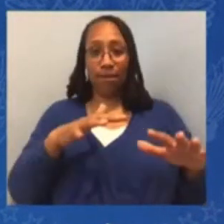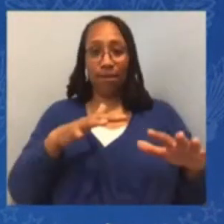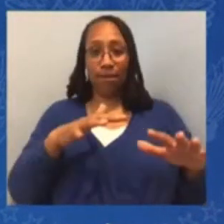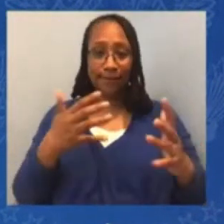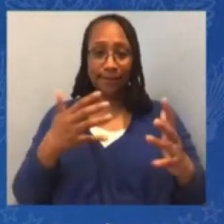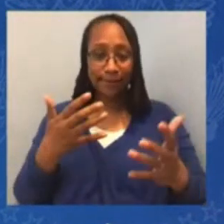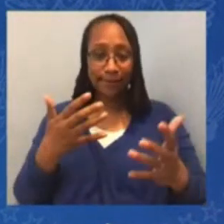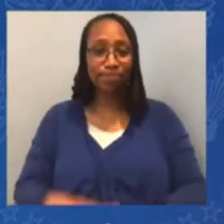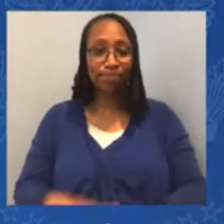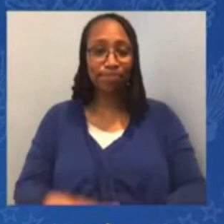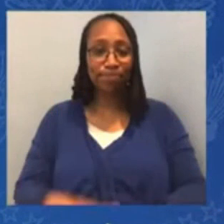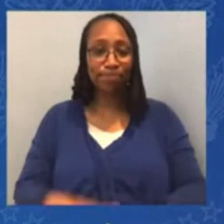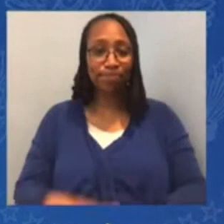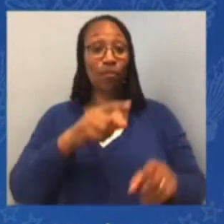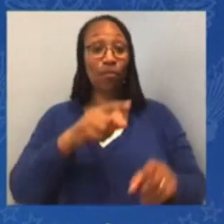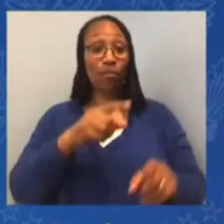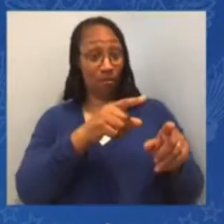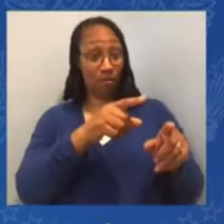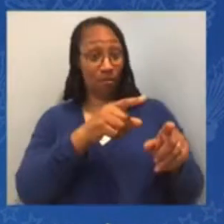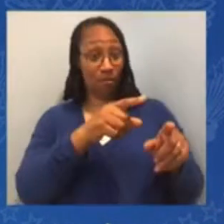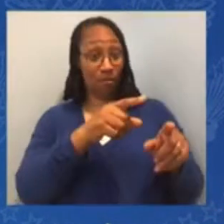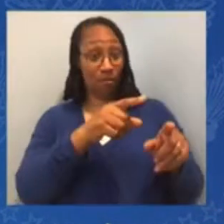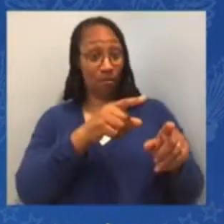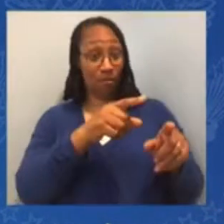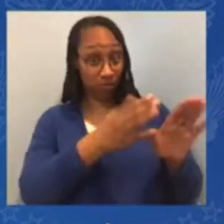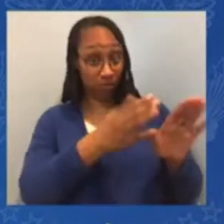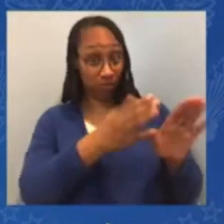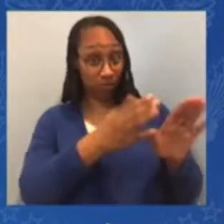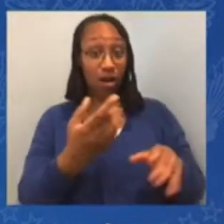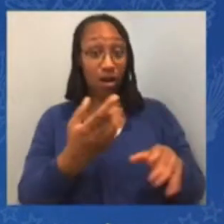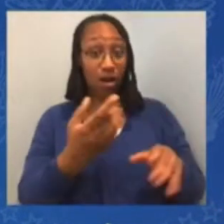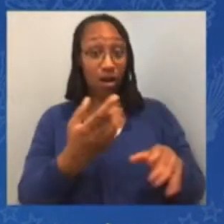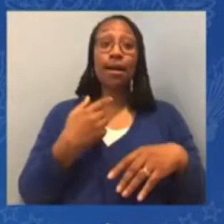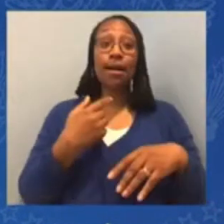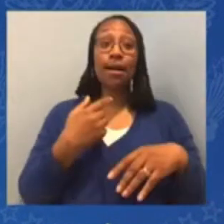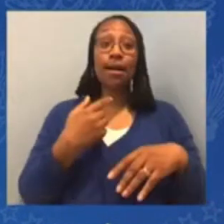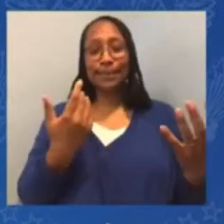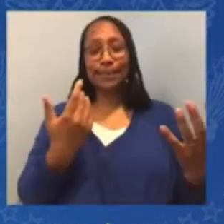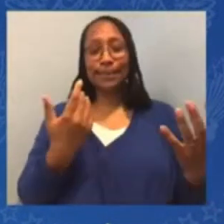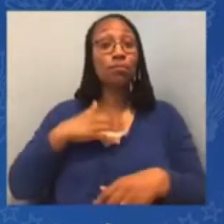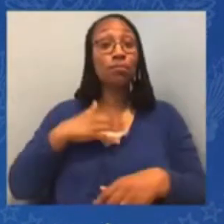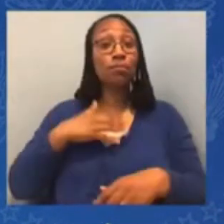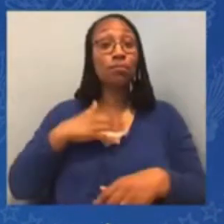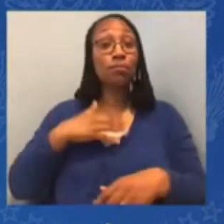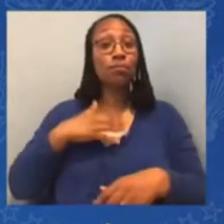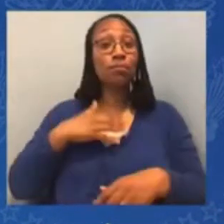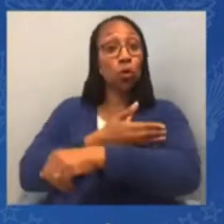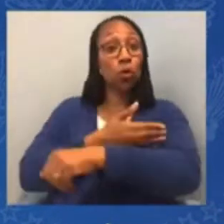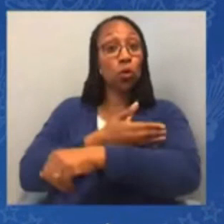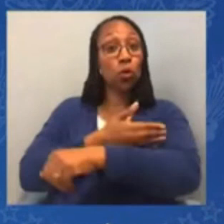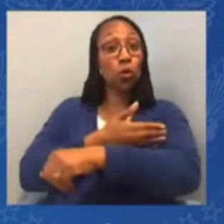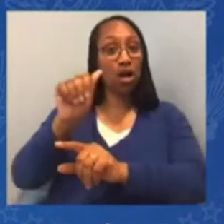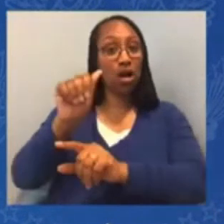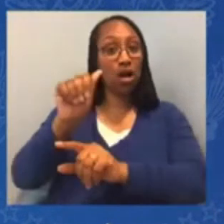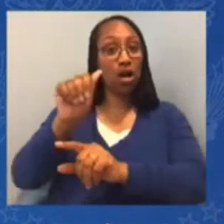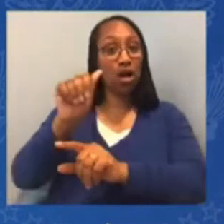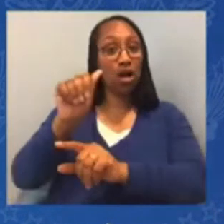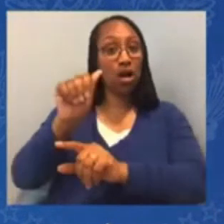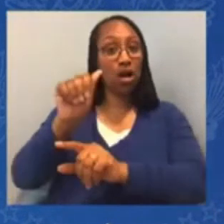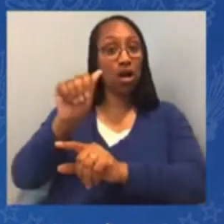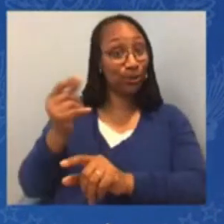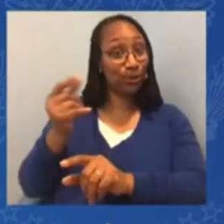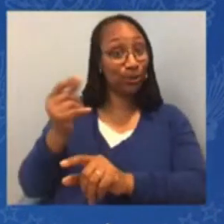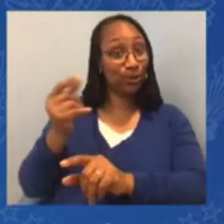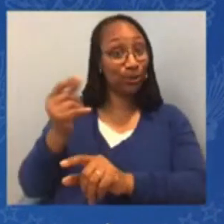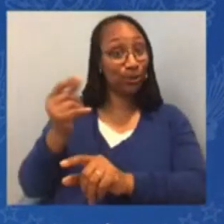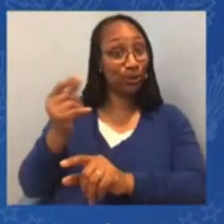in the morning. So they'll tape on the mirror for real. So I could see when I was shaving. One day she left me